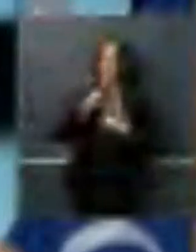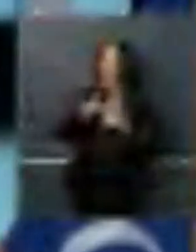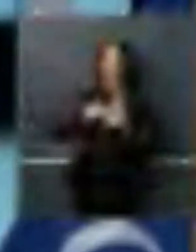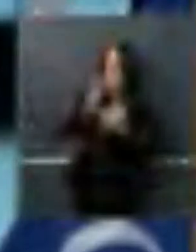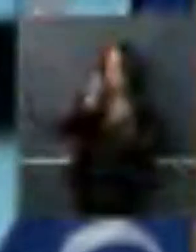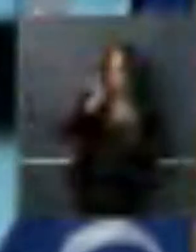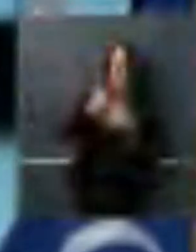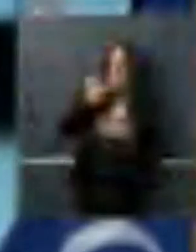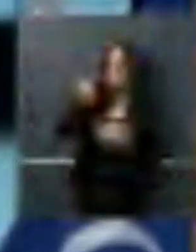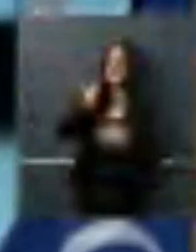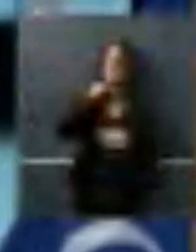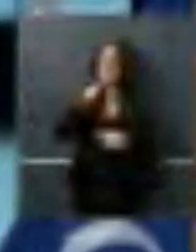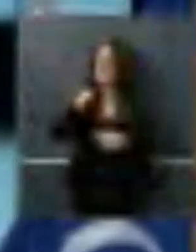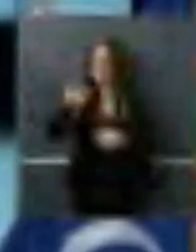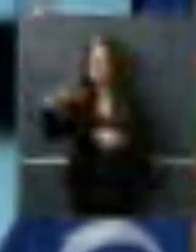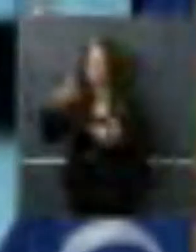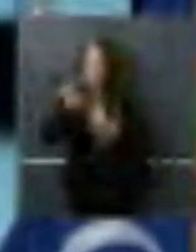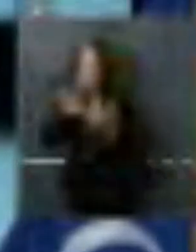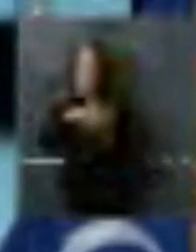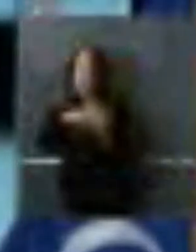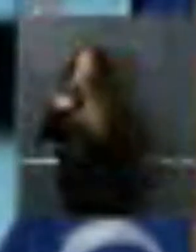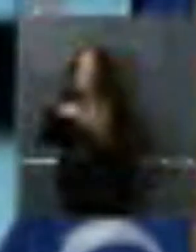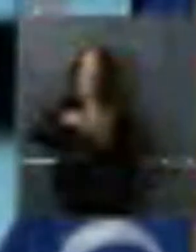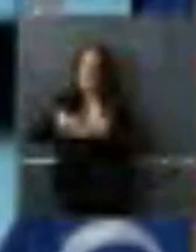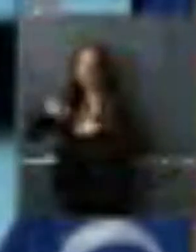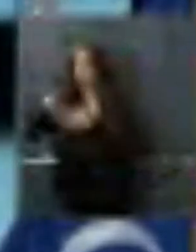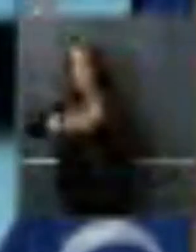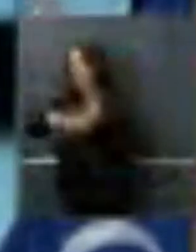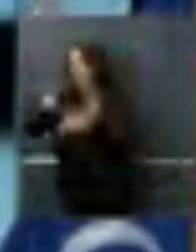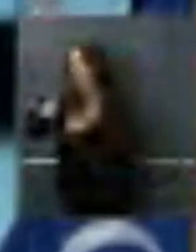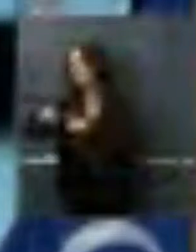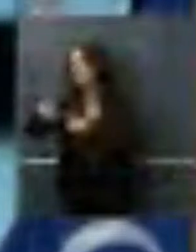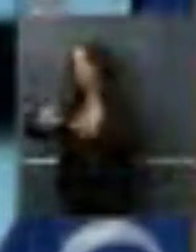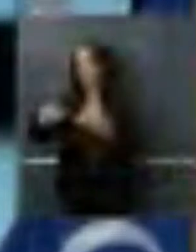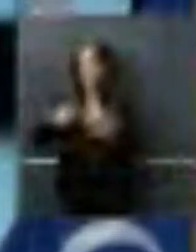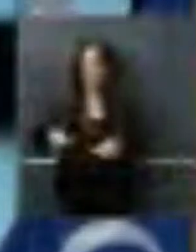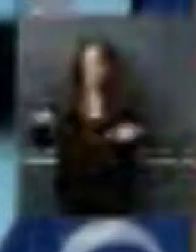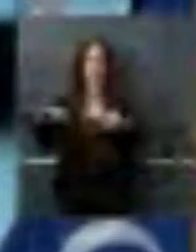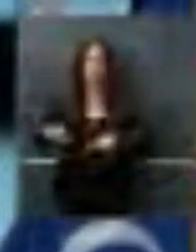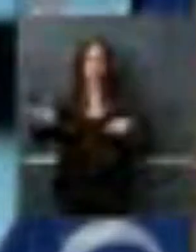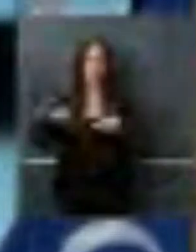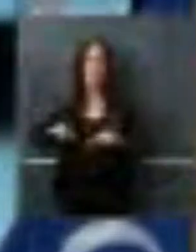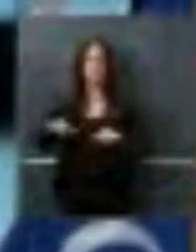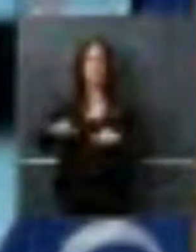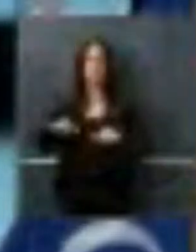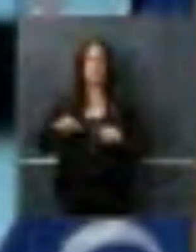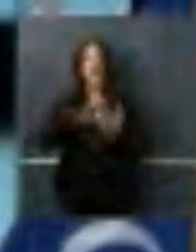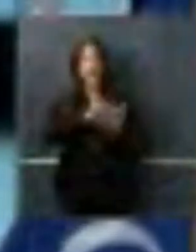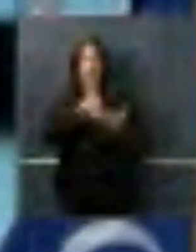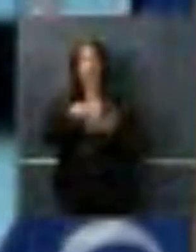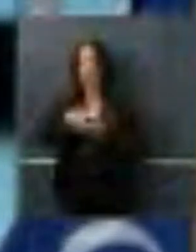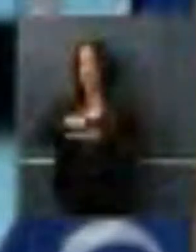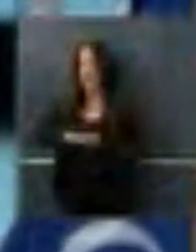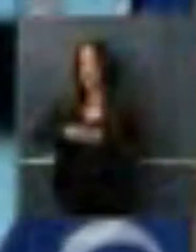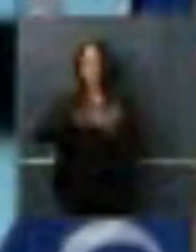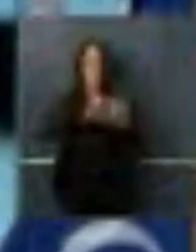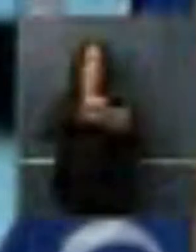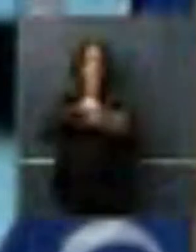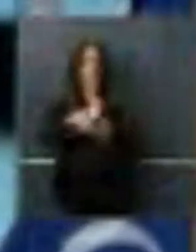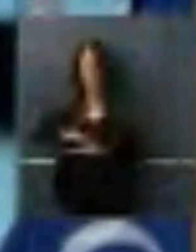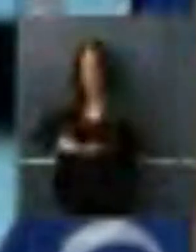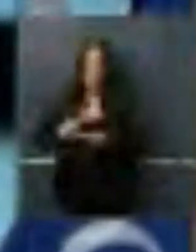lecture, people then repeating and writing down what it is they're being told, but a framework that's dynamic around creative